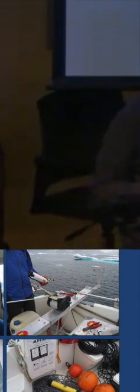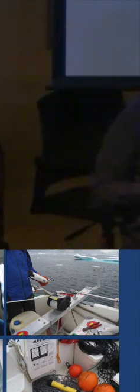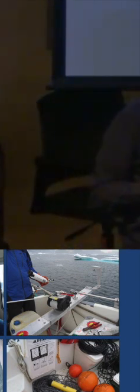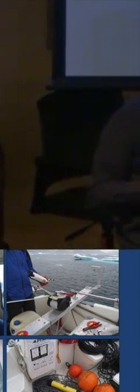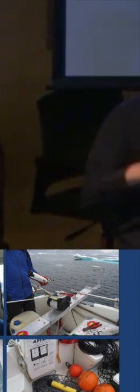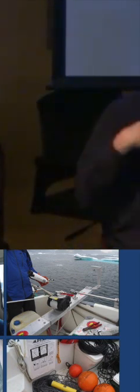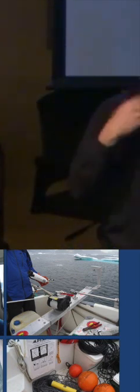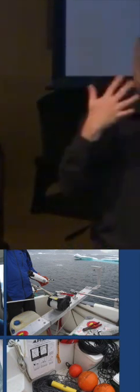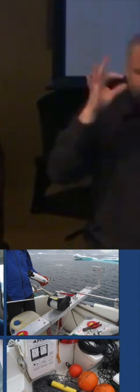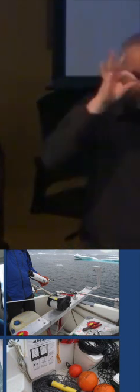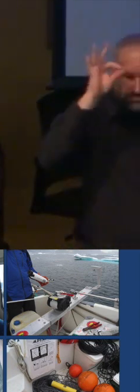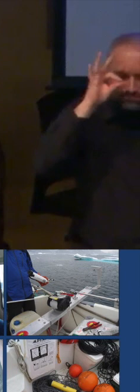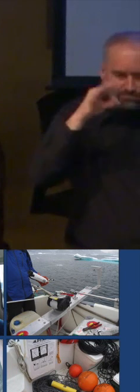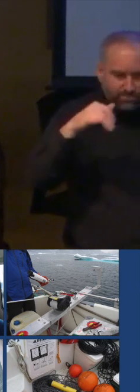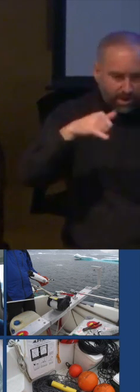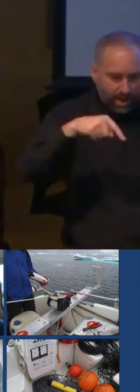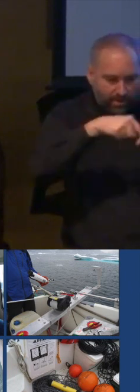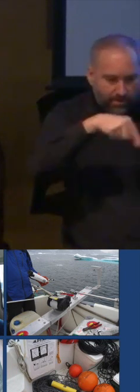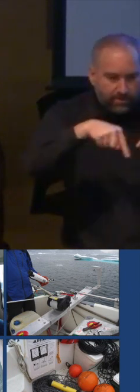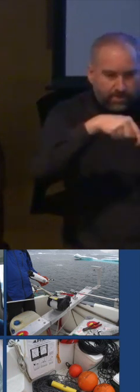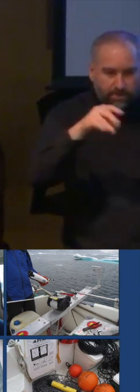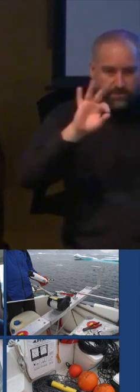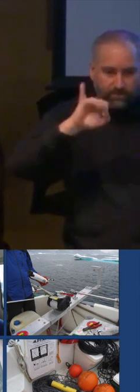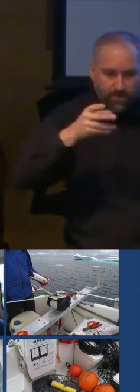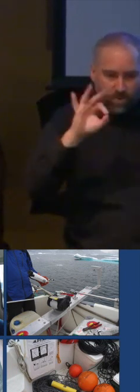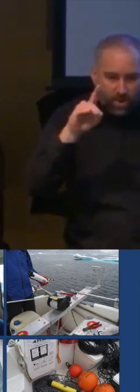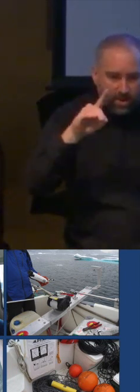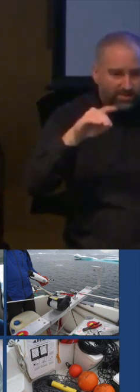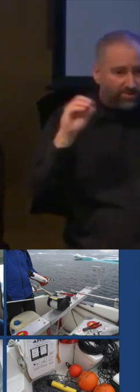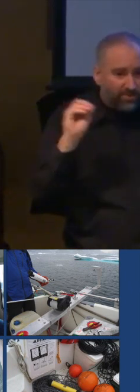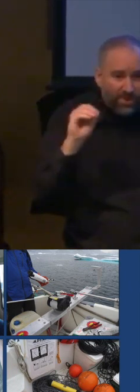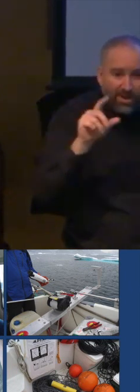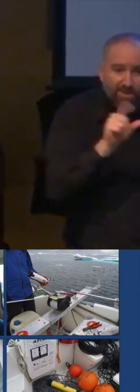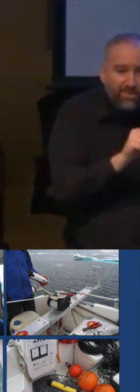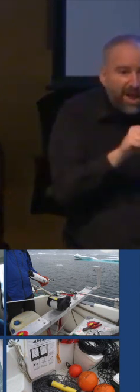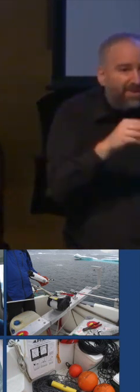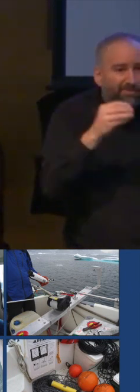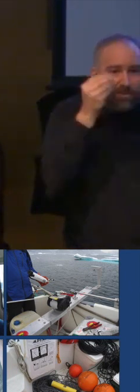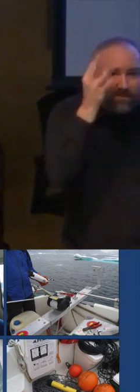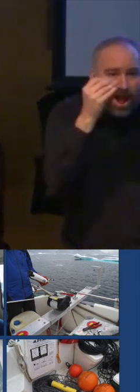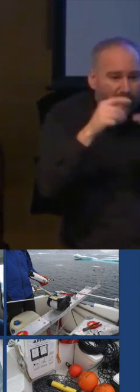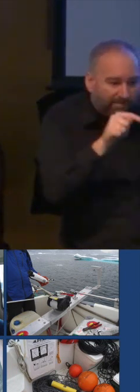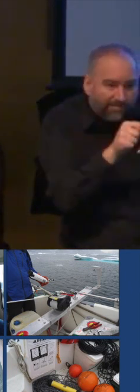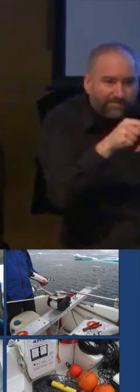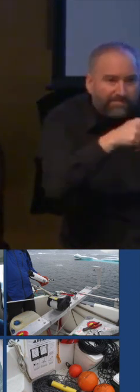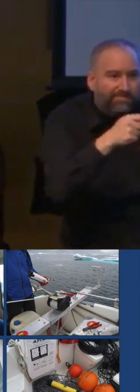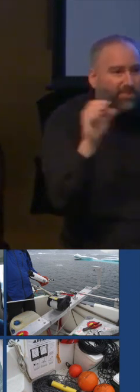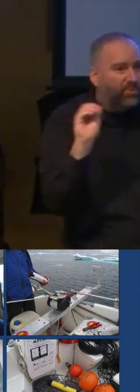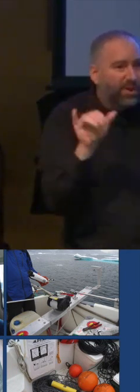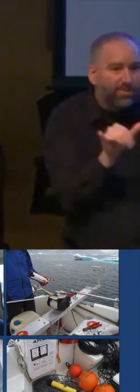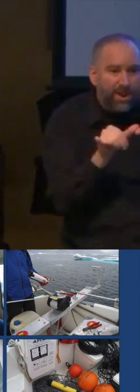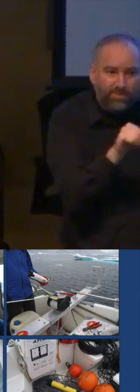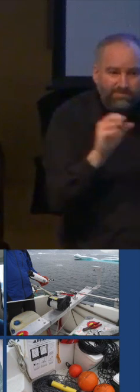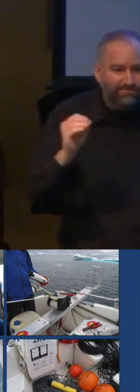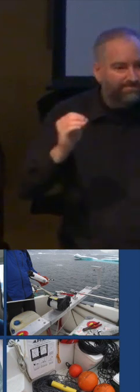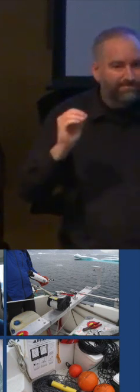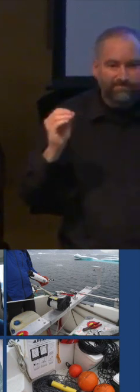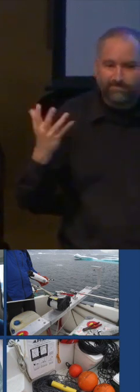published charts, no measurements that we had been able to find, and having a